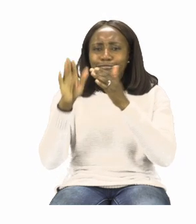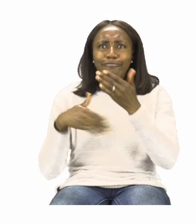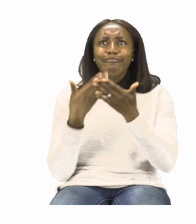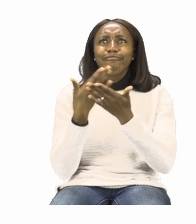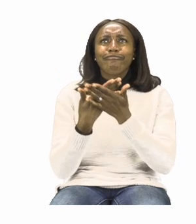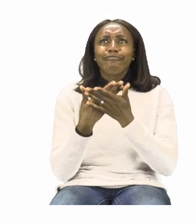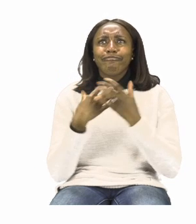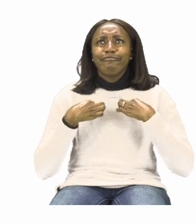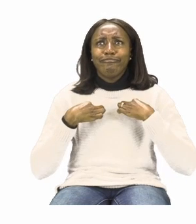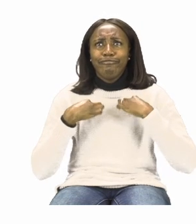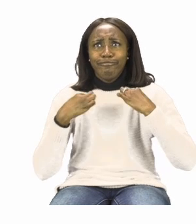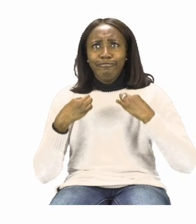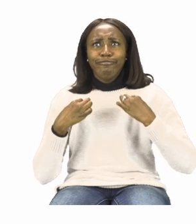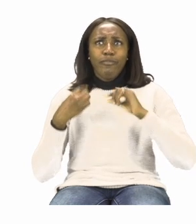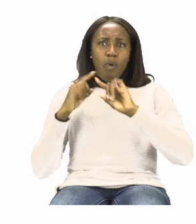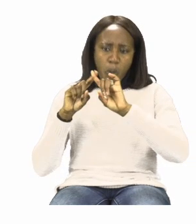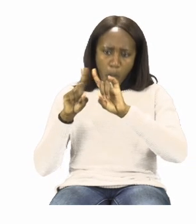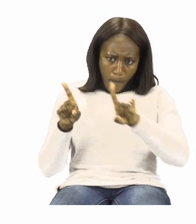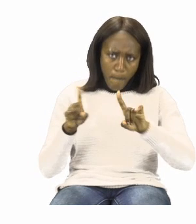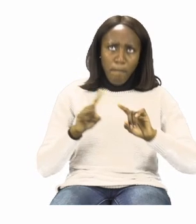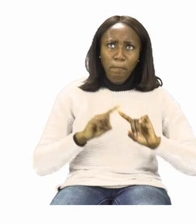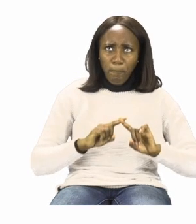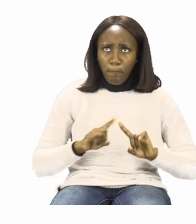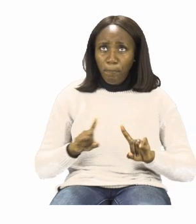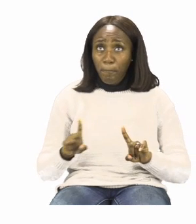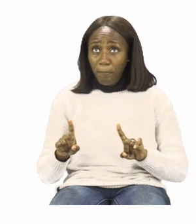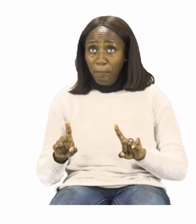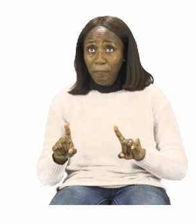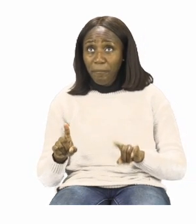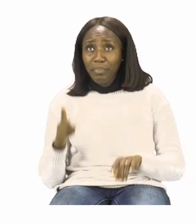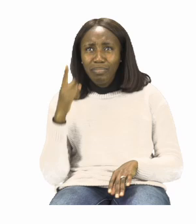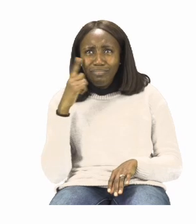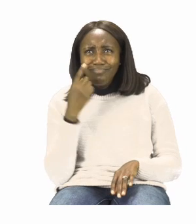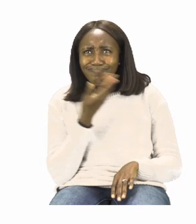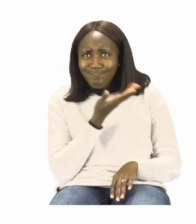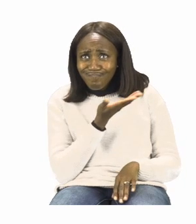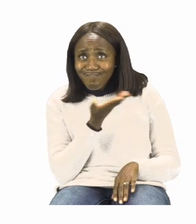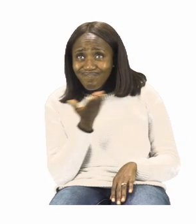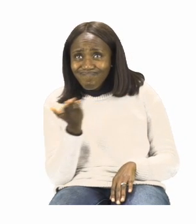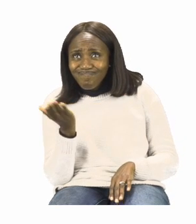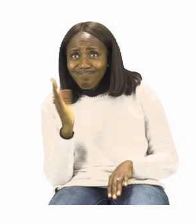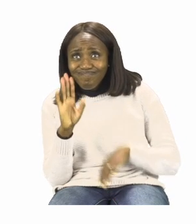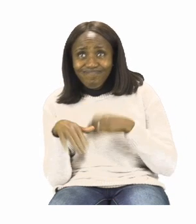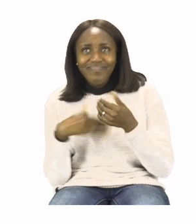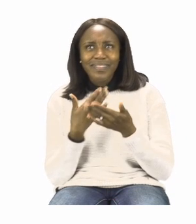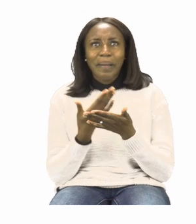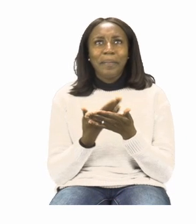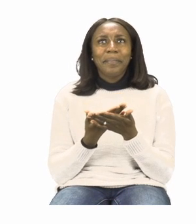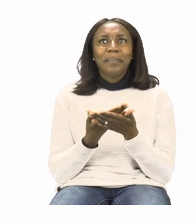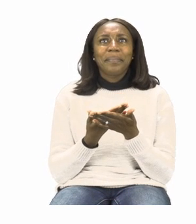of clothing. Can you see all the pictures?